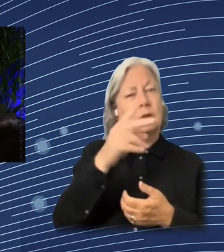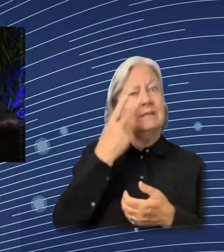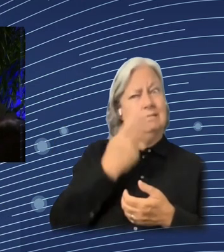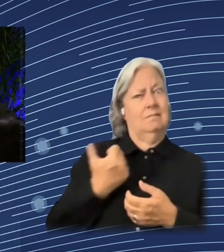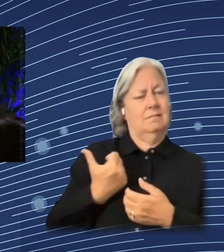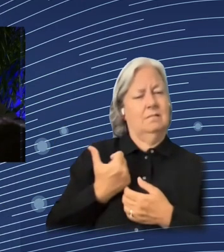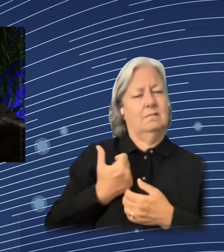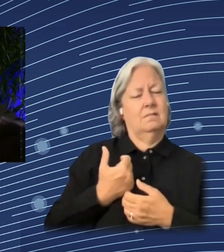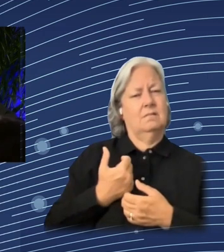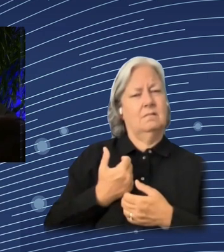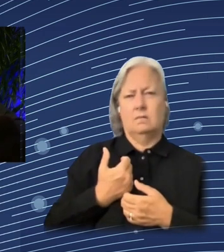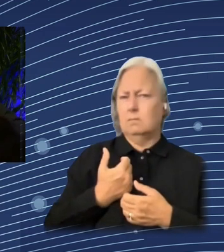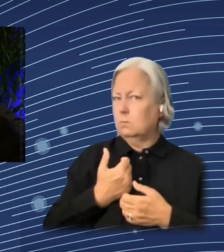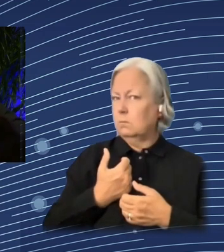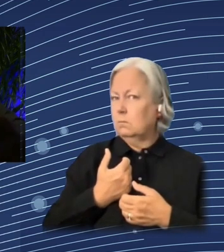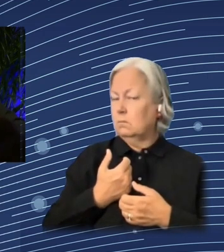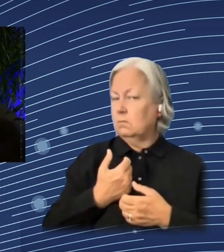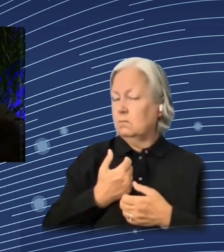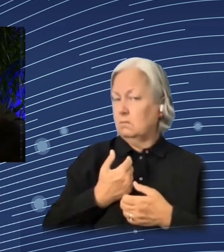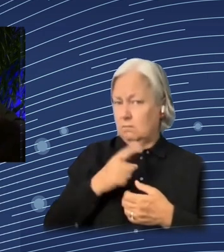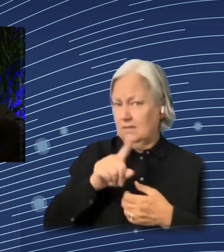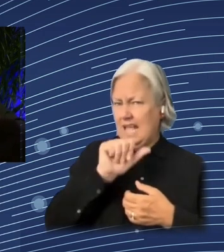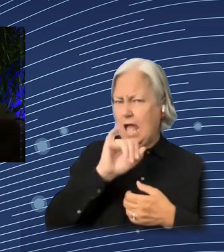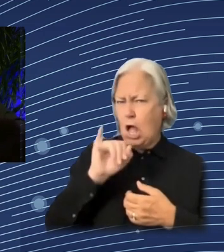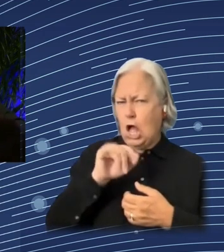Am I being addressed or is this AI being really scary?